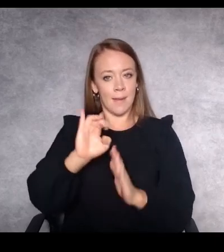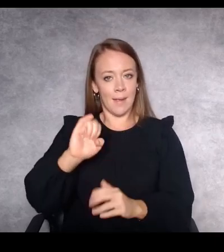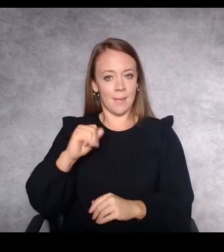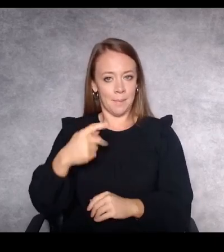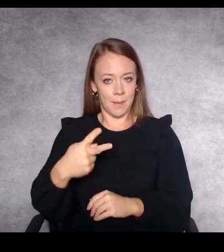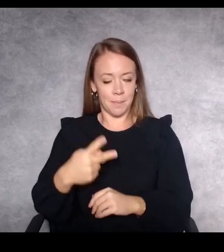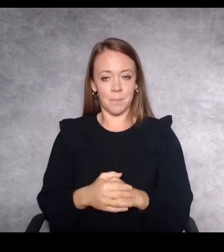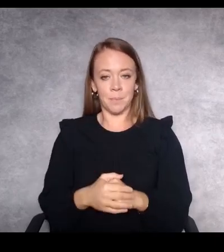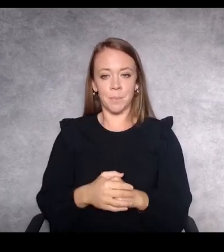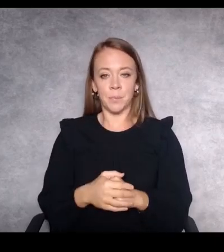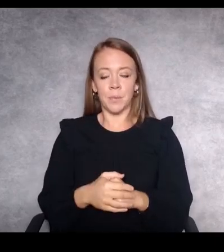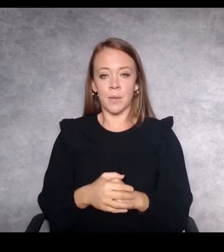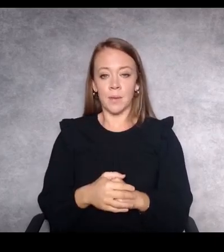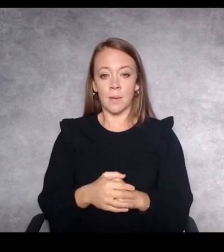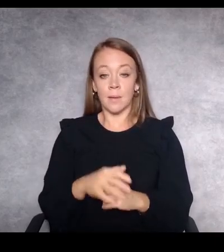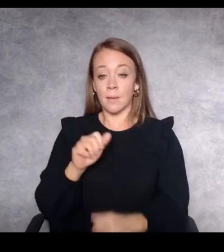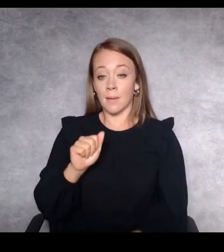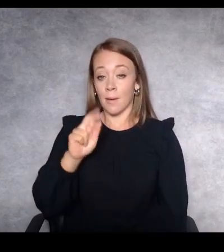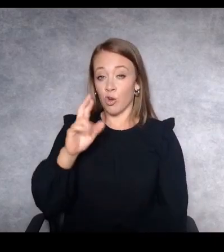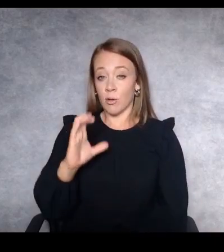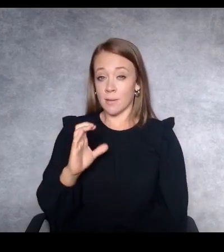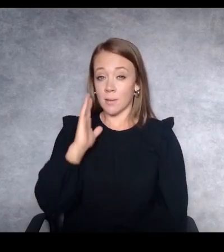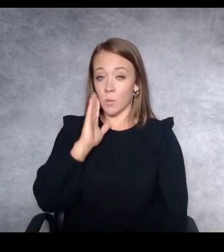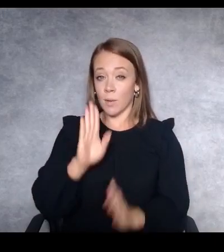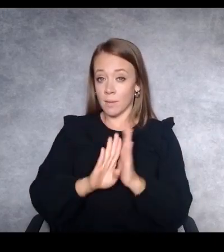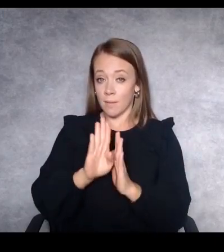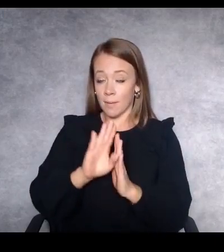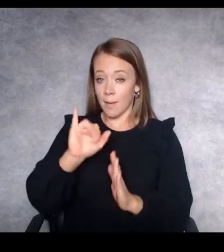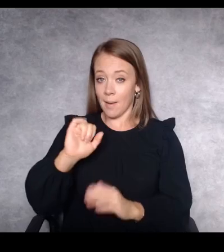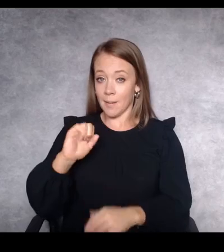IEP. As the ARC